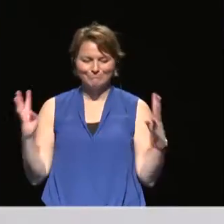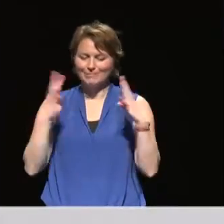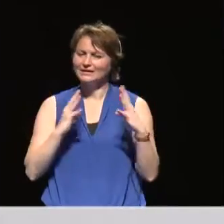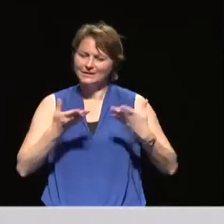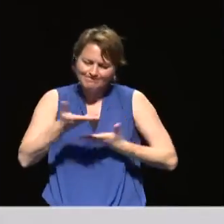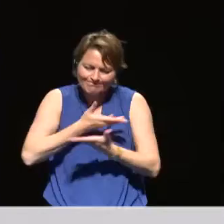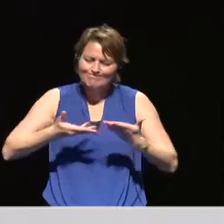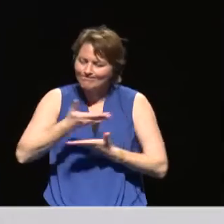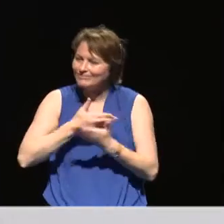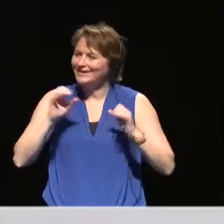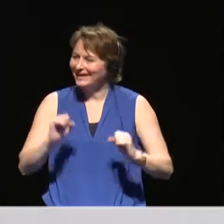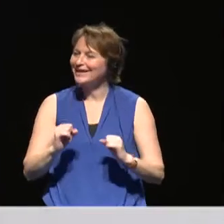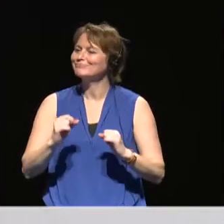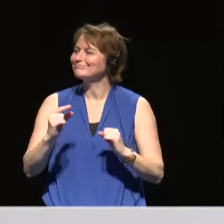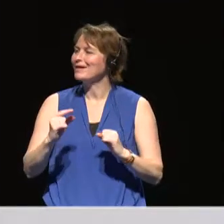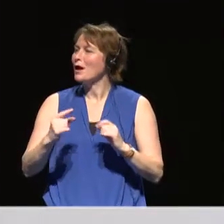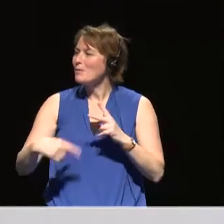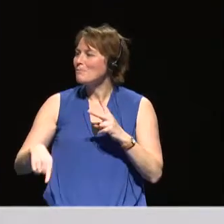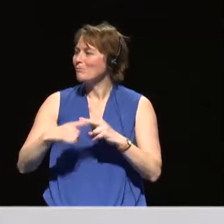and also build community trust.